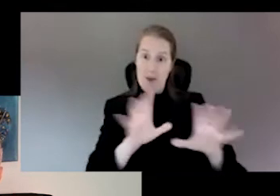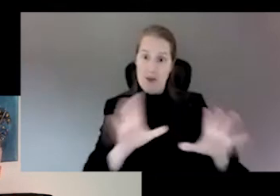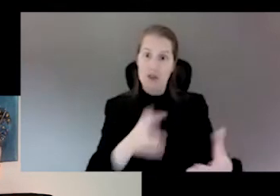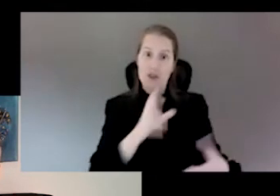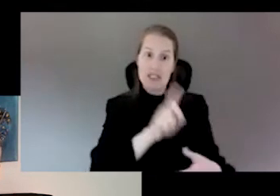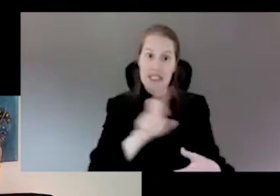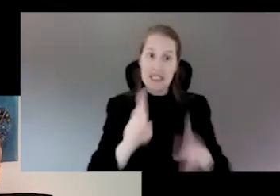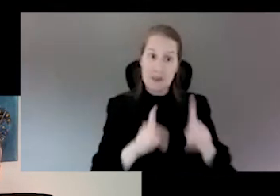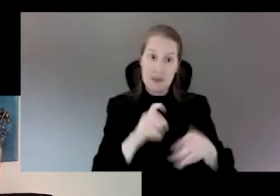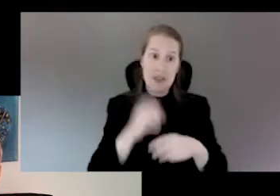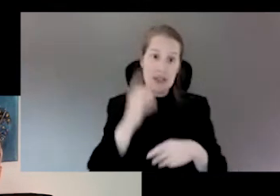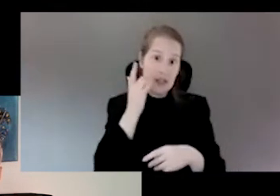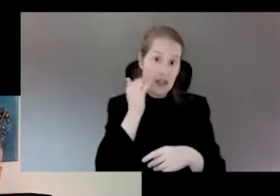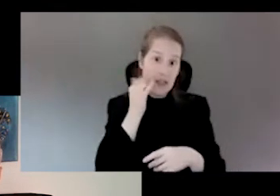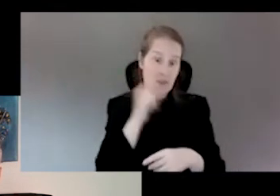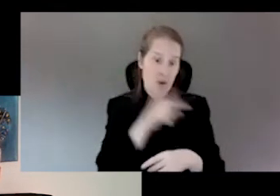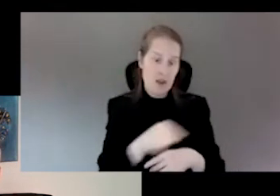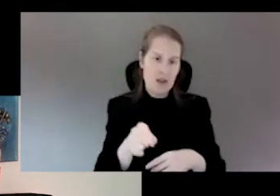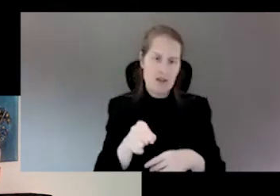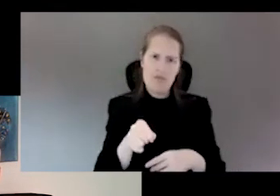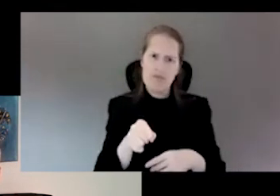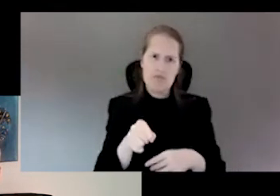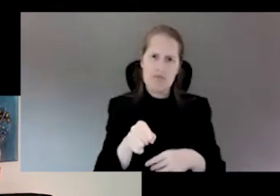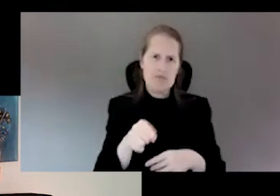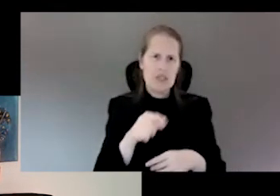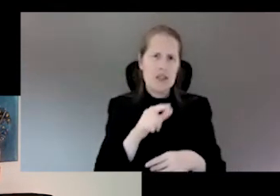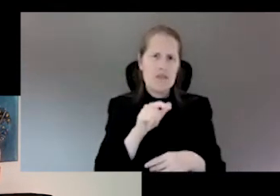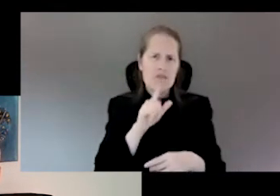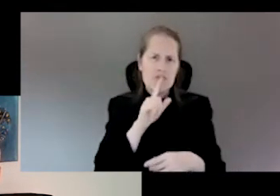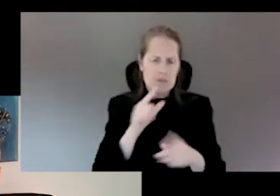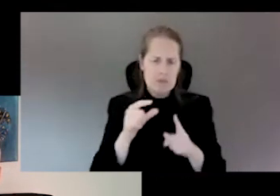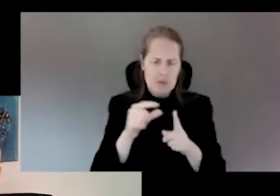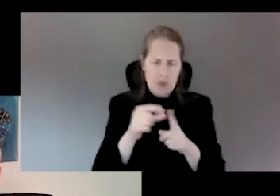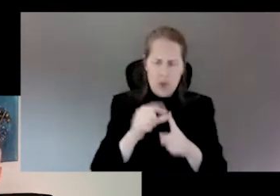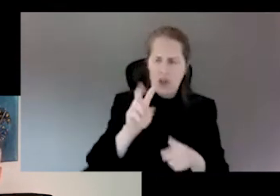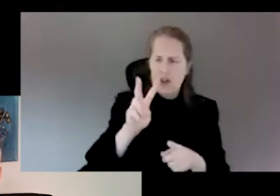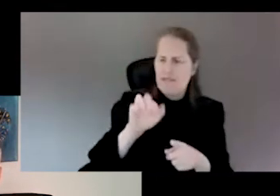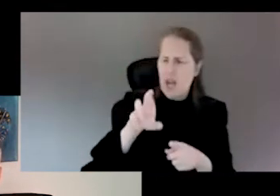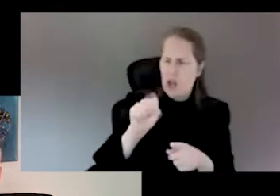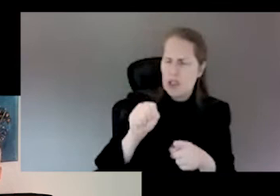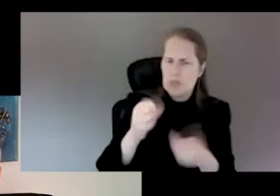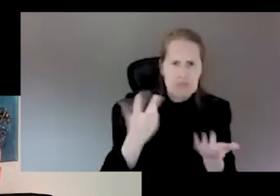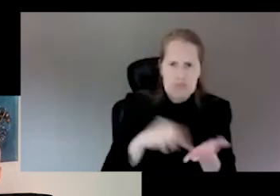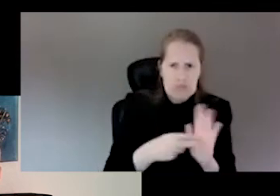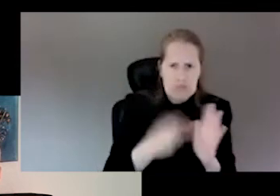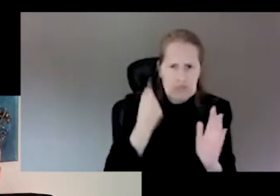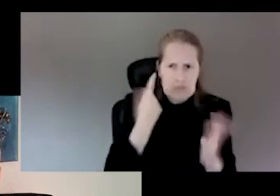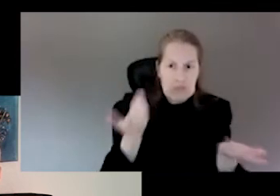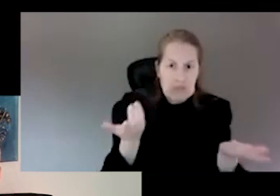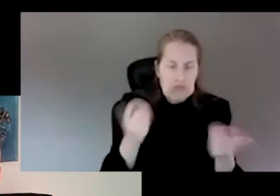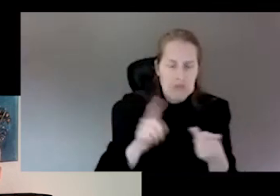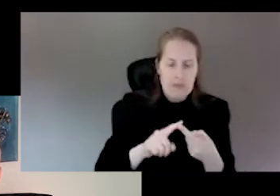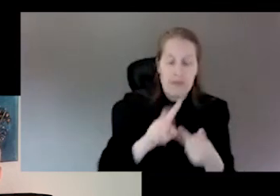in our communities didn't know what a virus was, number one, didn't know the difference between a virus and a bacterial